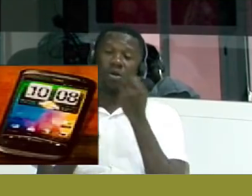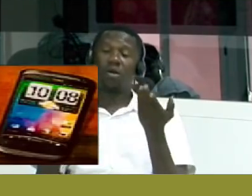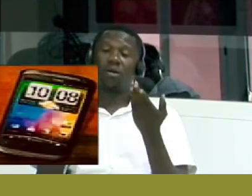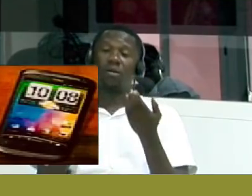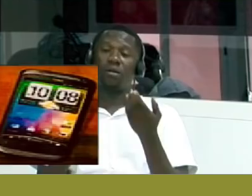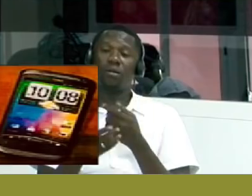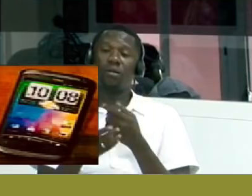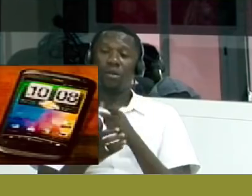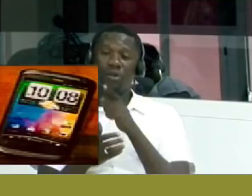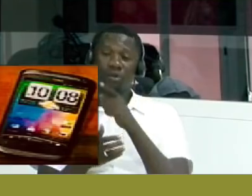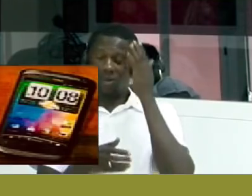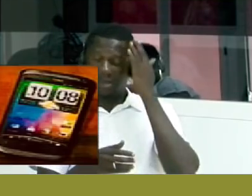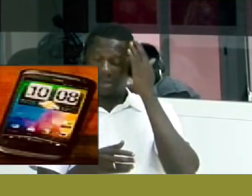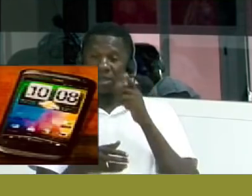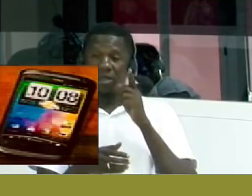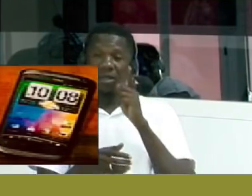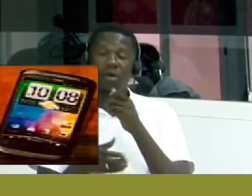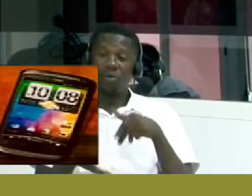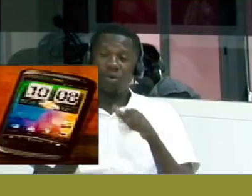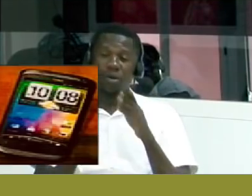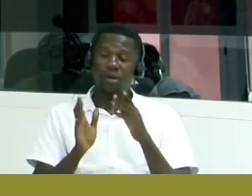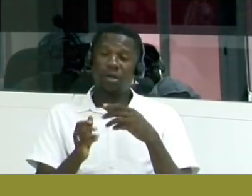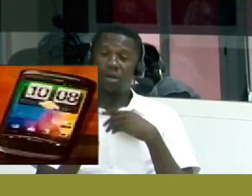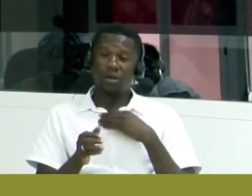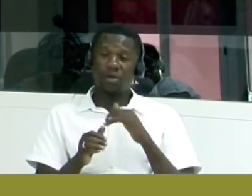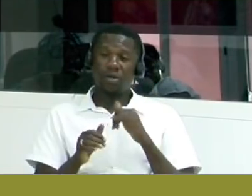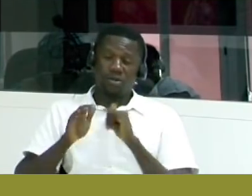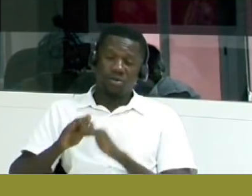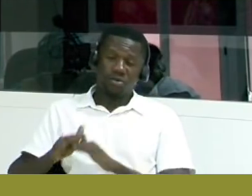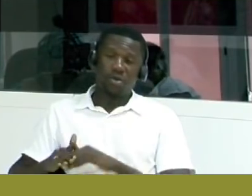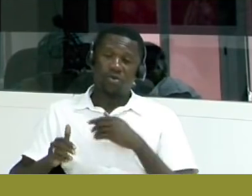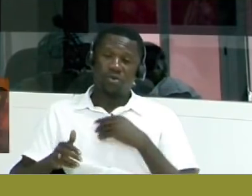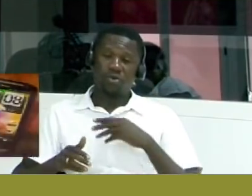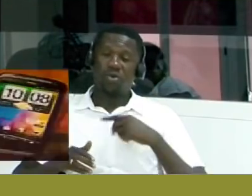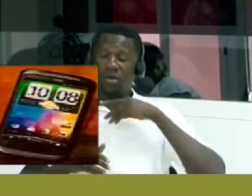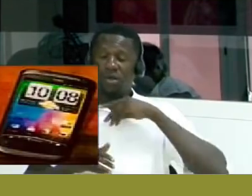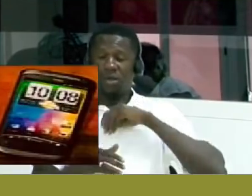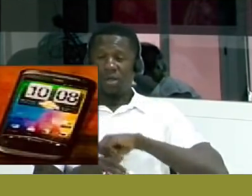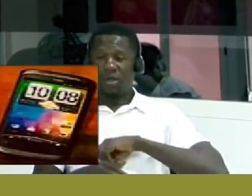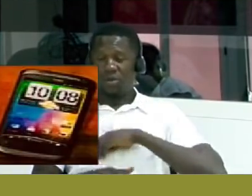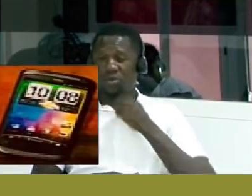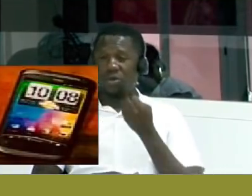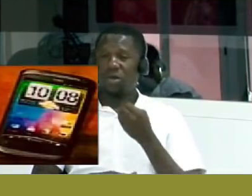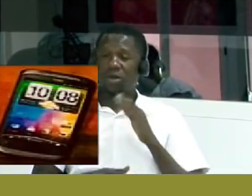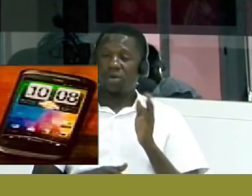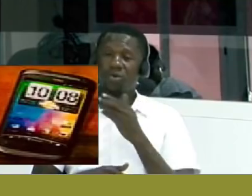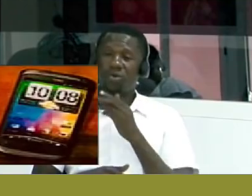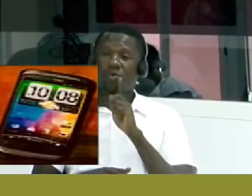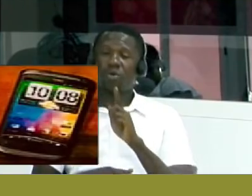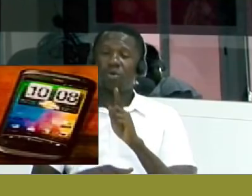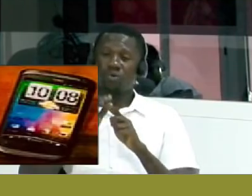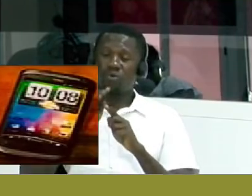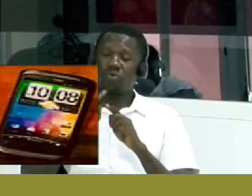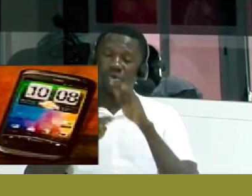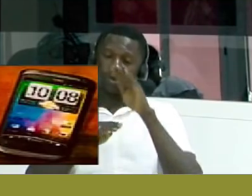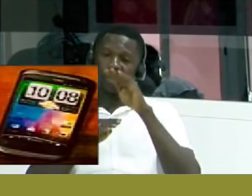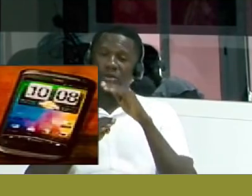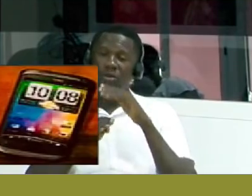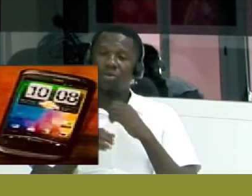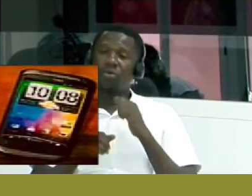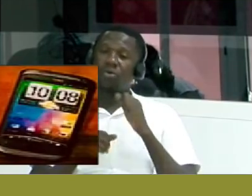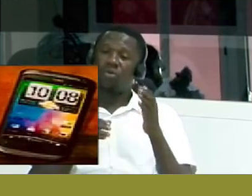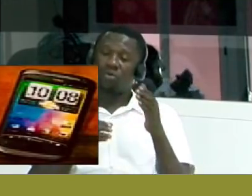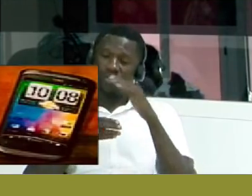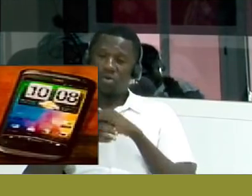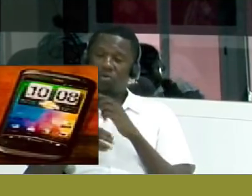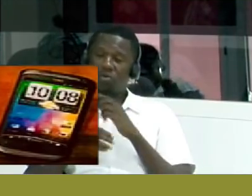Didn't you think that way, and that you suppressed your emotions and had gone one, two more steps to have brought us some